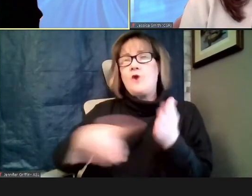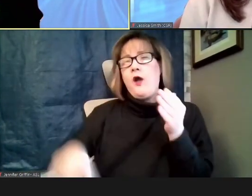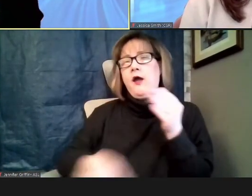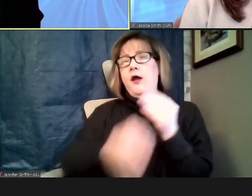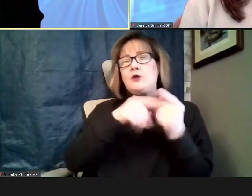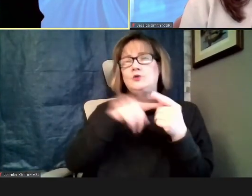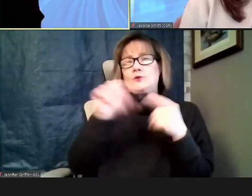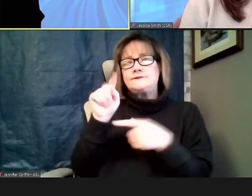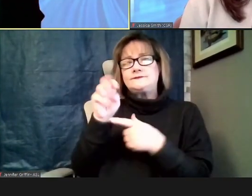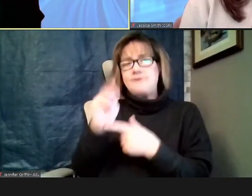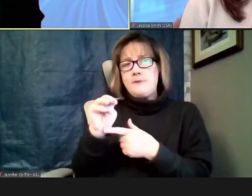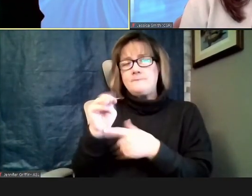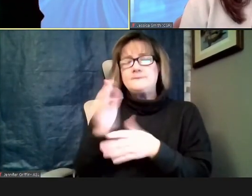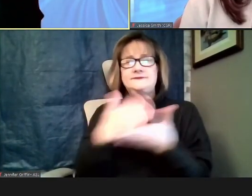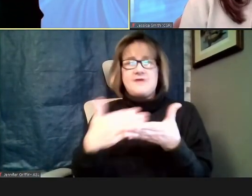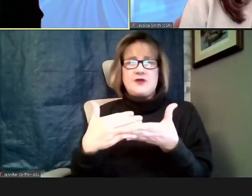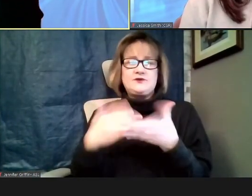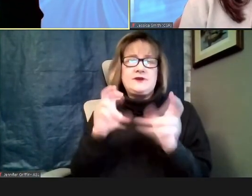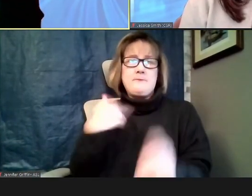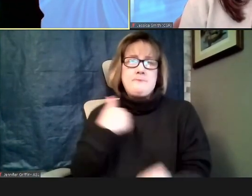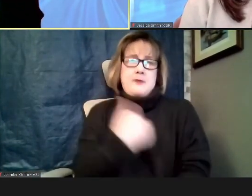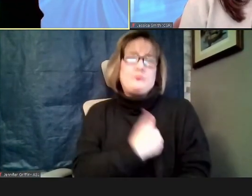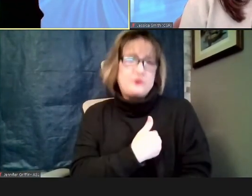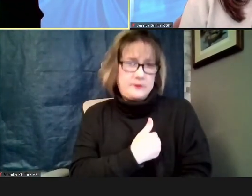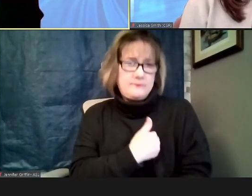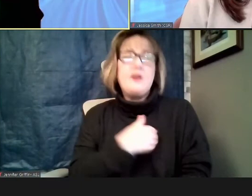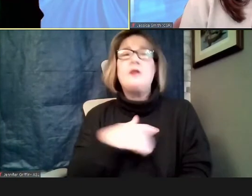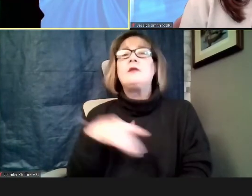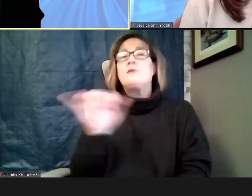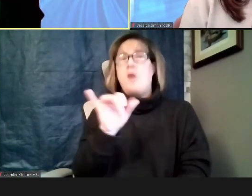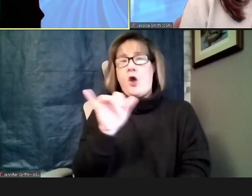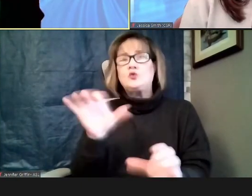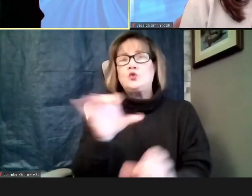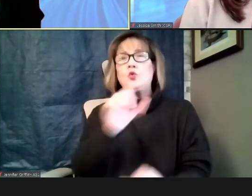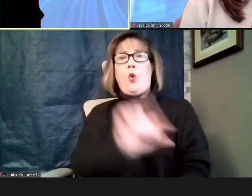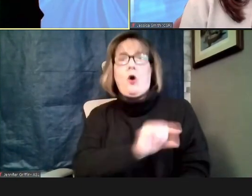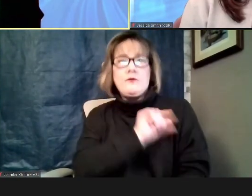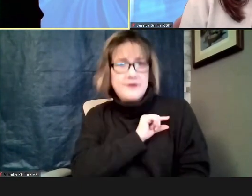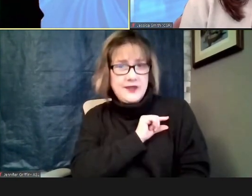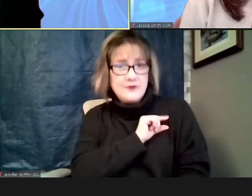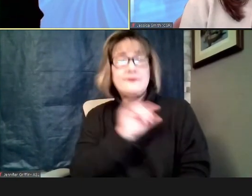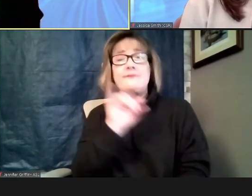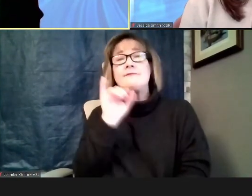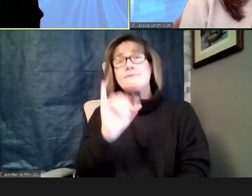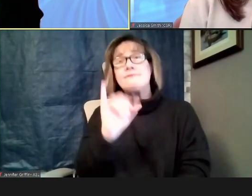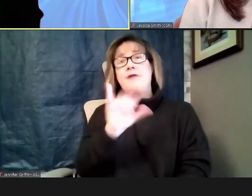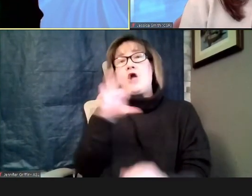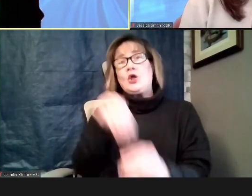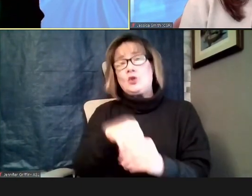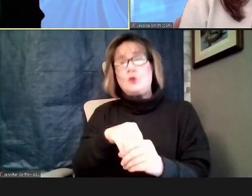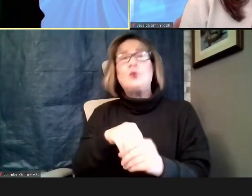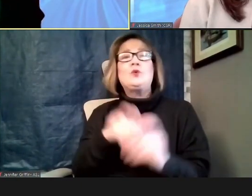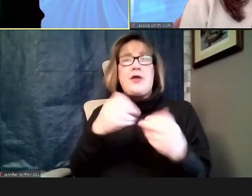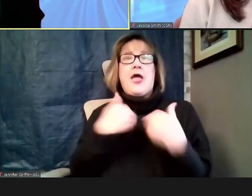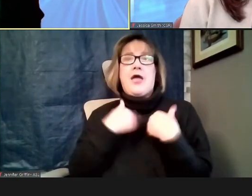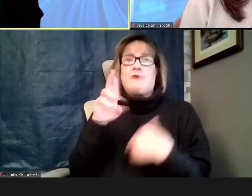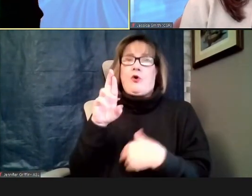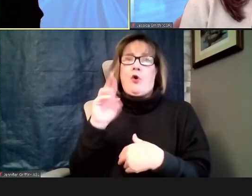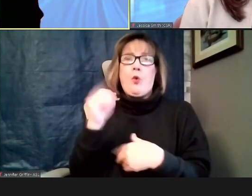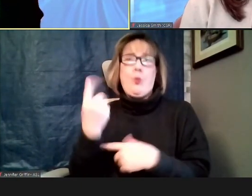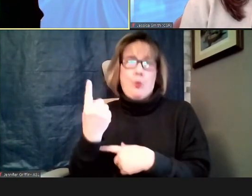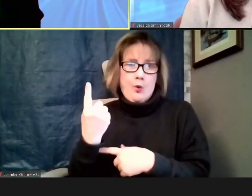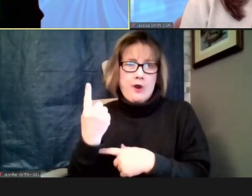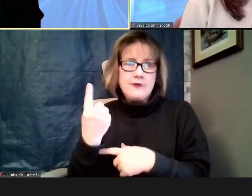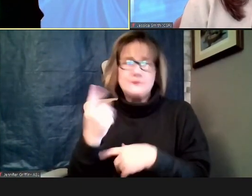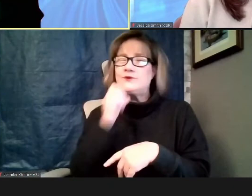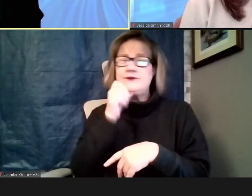section membership, and they have all sorts of qualifications, which include typically having an R1, so you're not